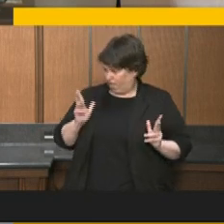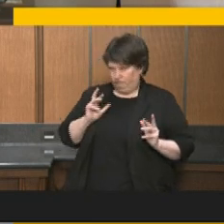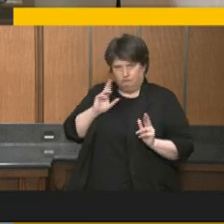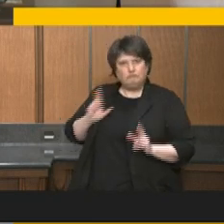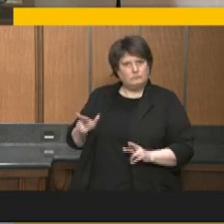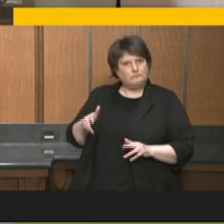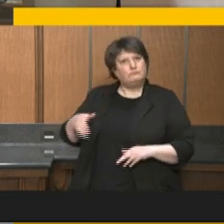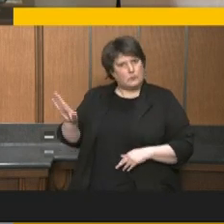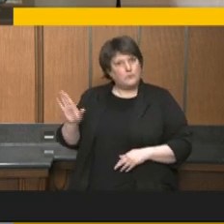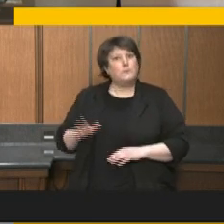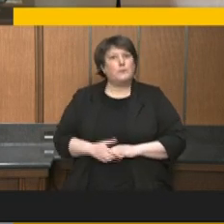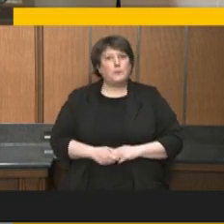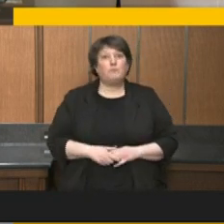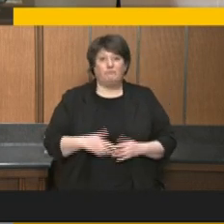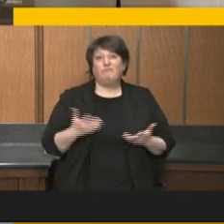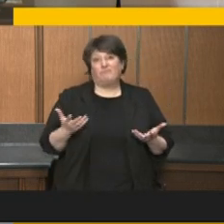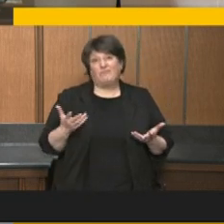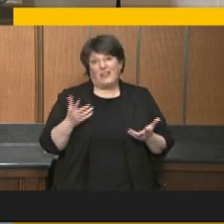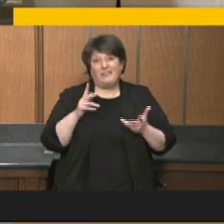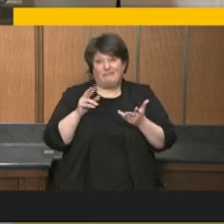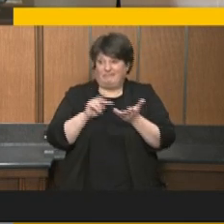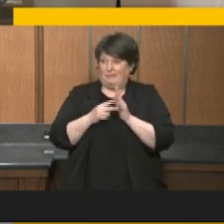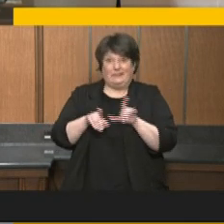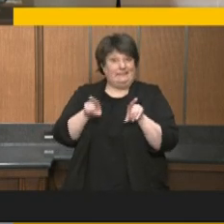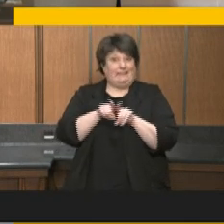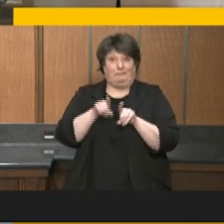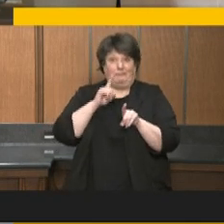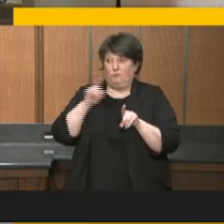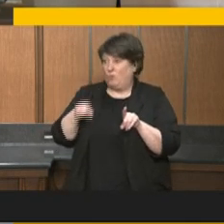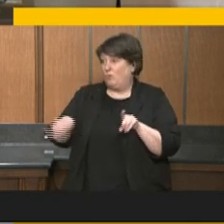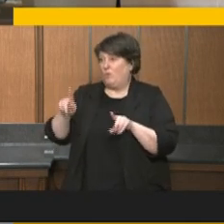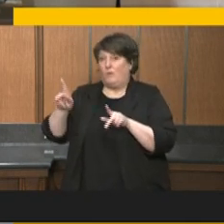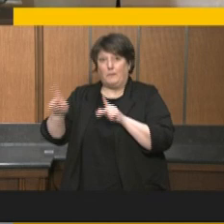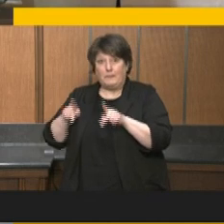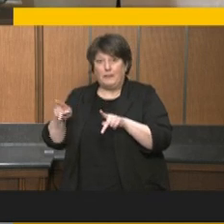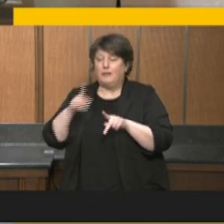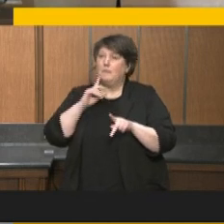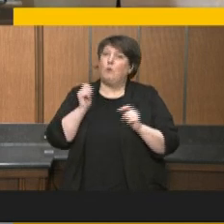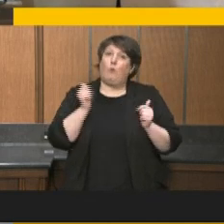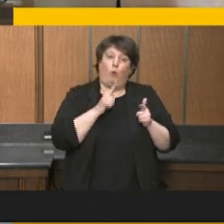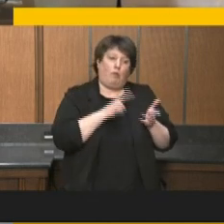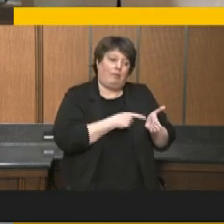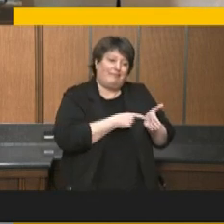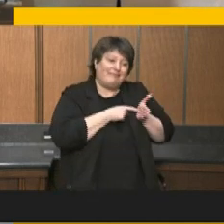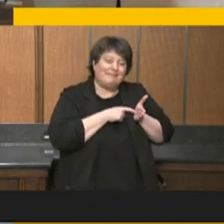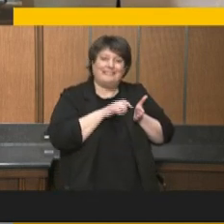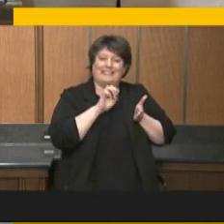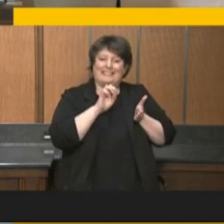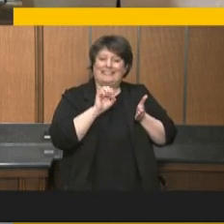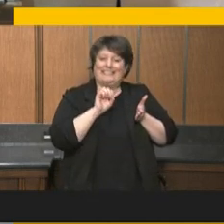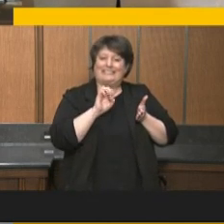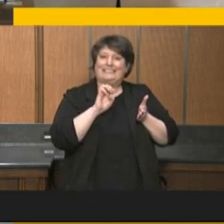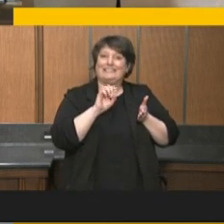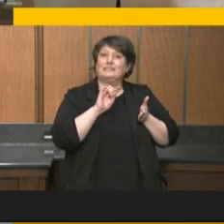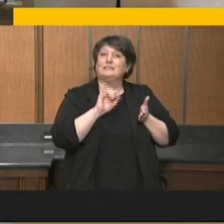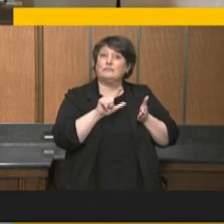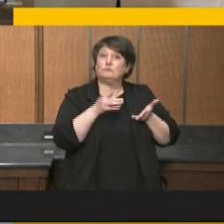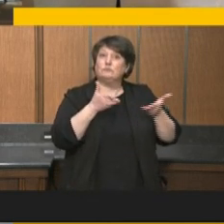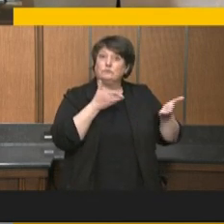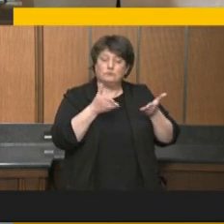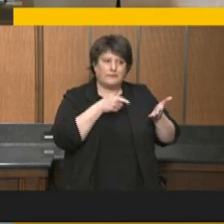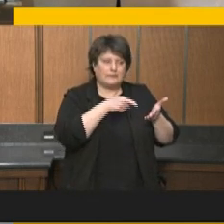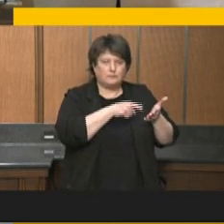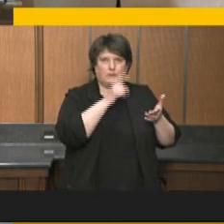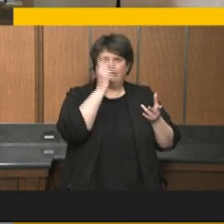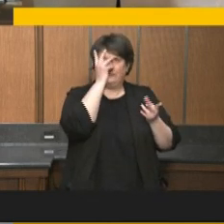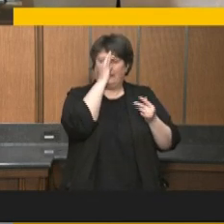there are broad messages for the public. But every workplace, every essential service have the ability to think through how you do